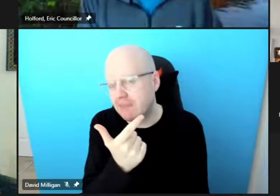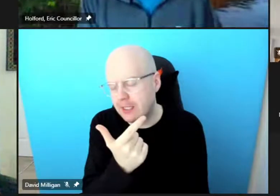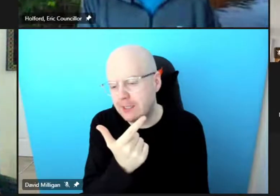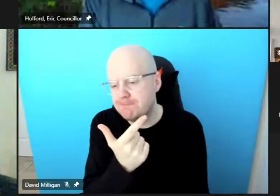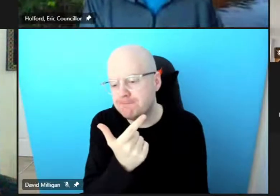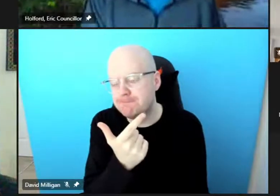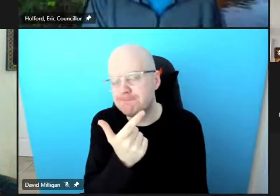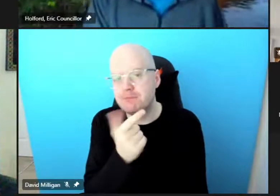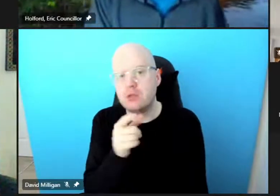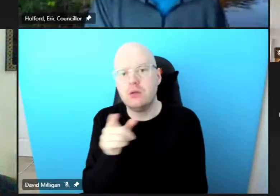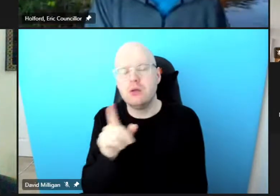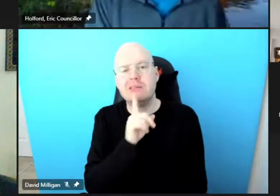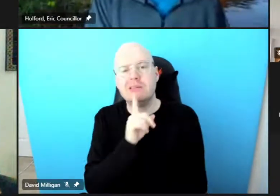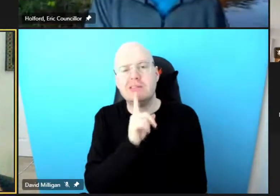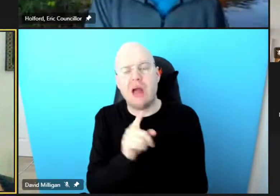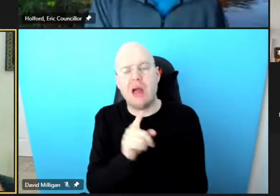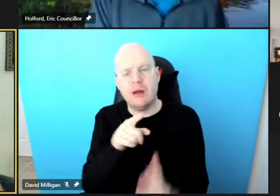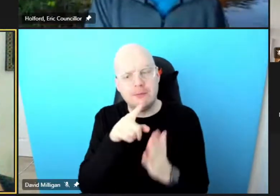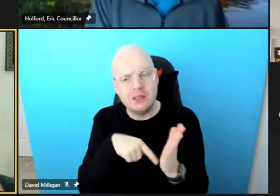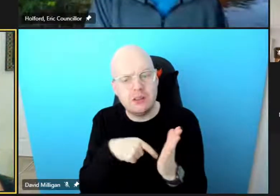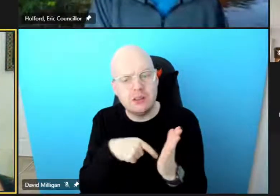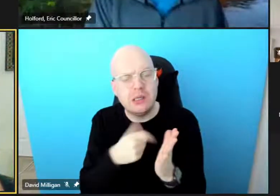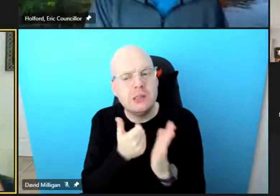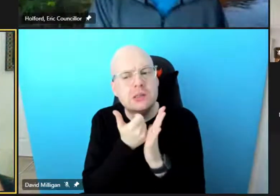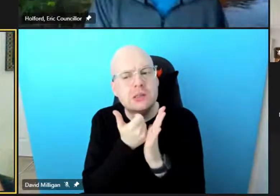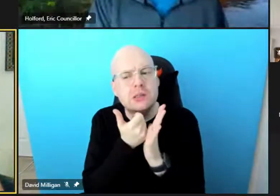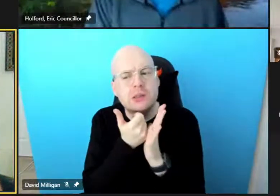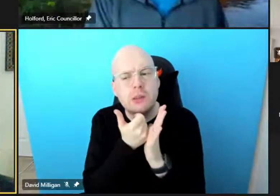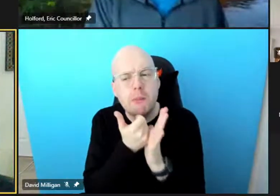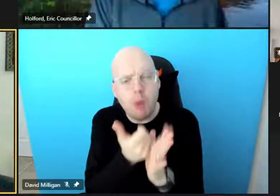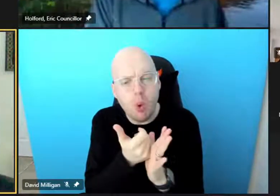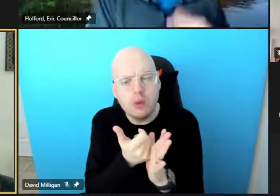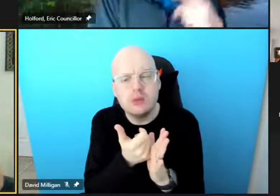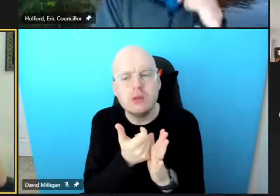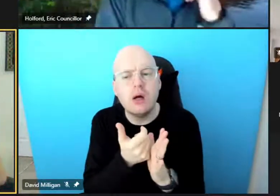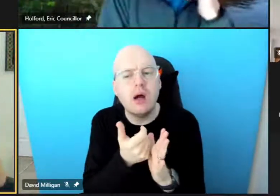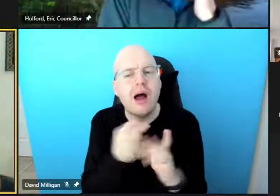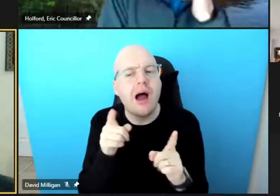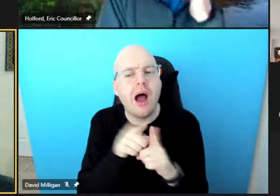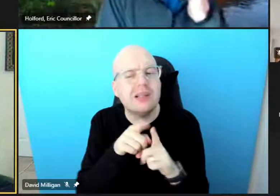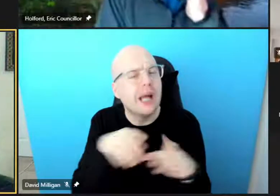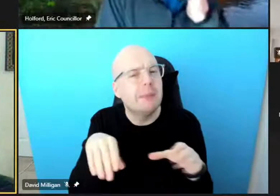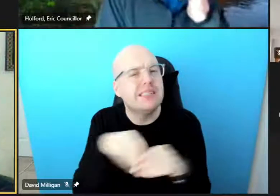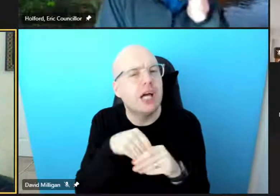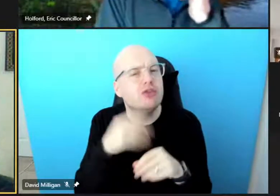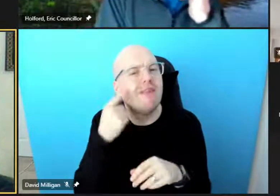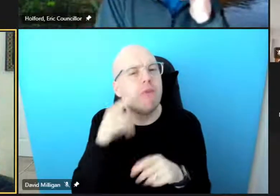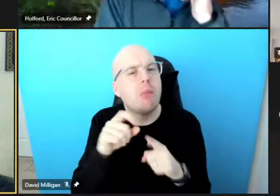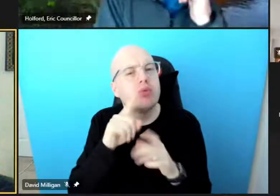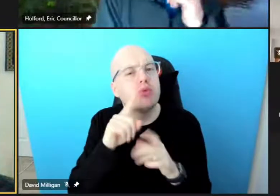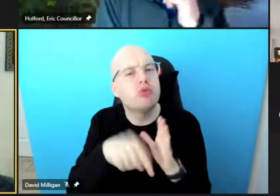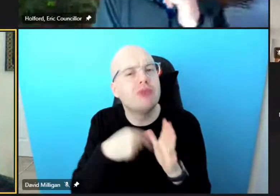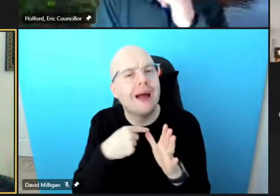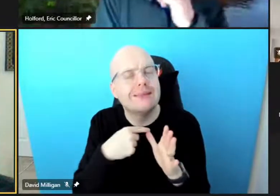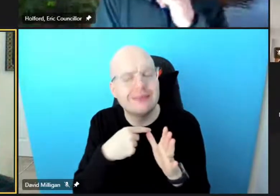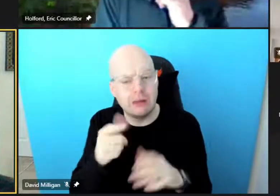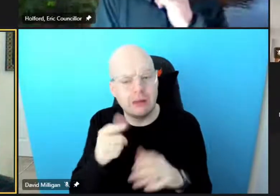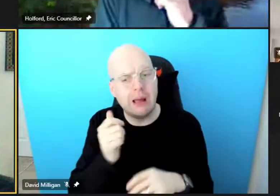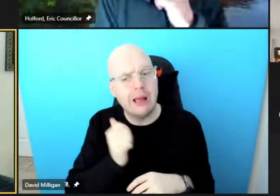the Fusion, the support implementation of project, and it's 309 days expected of the total